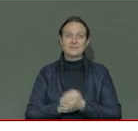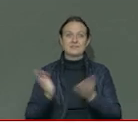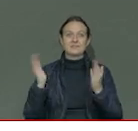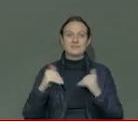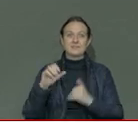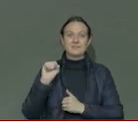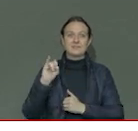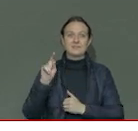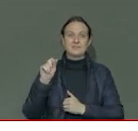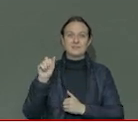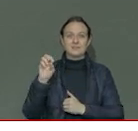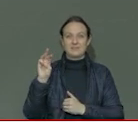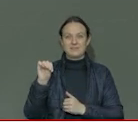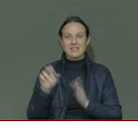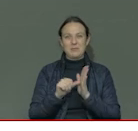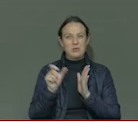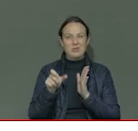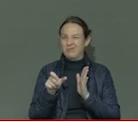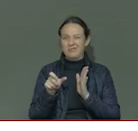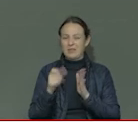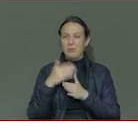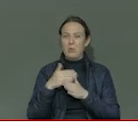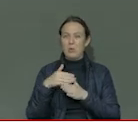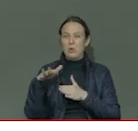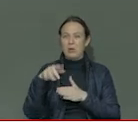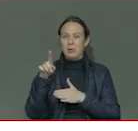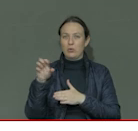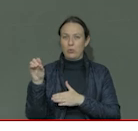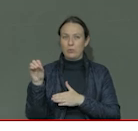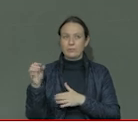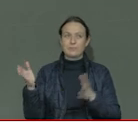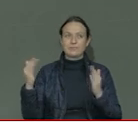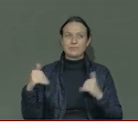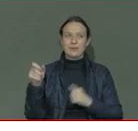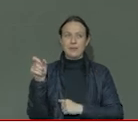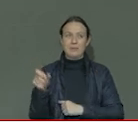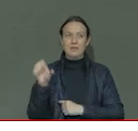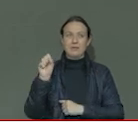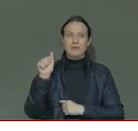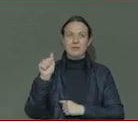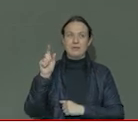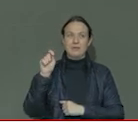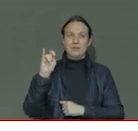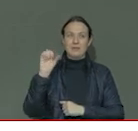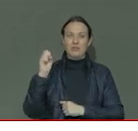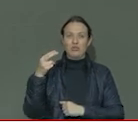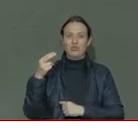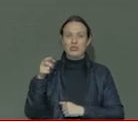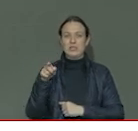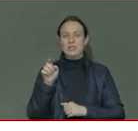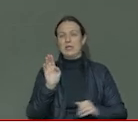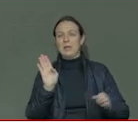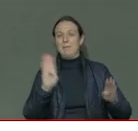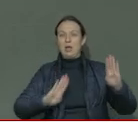Sitaram is not important. He's just a worker at the zoo. Then you have Satish Kumar, the biology teacher.